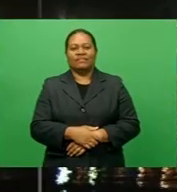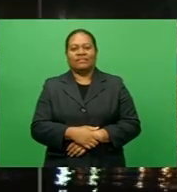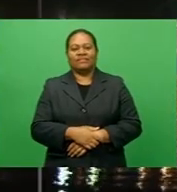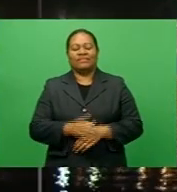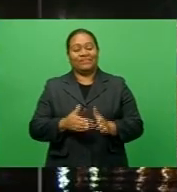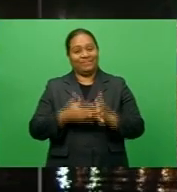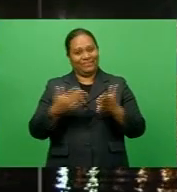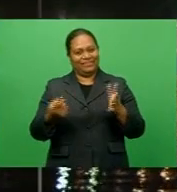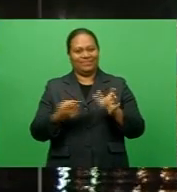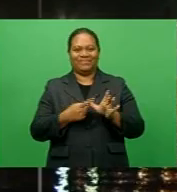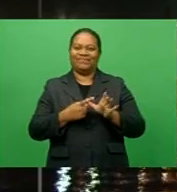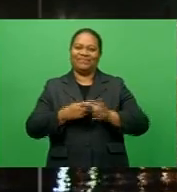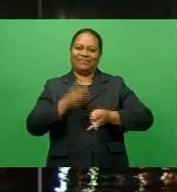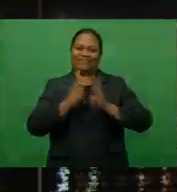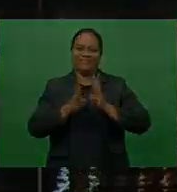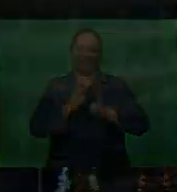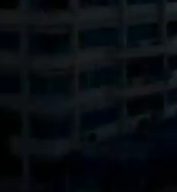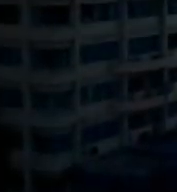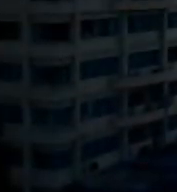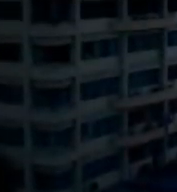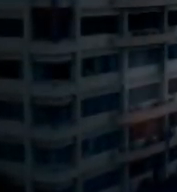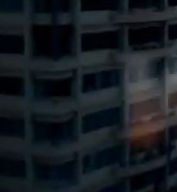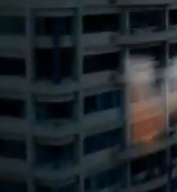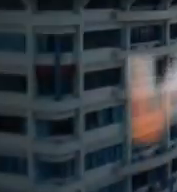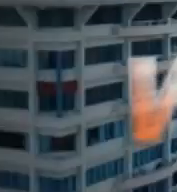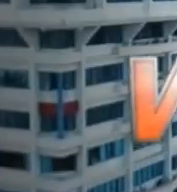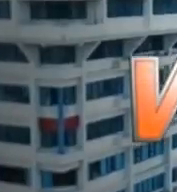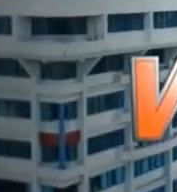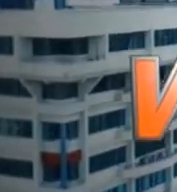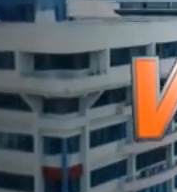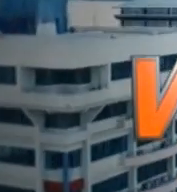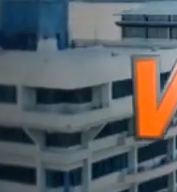Angie joins you now with weather.